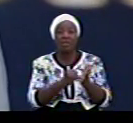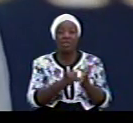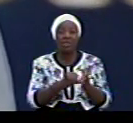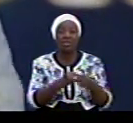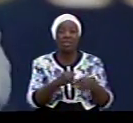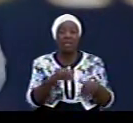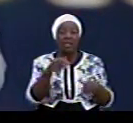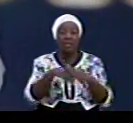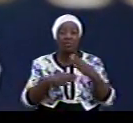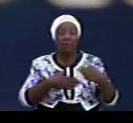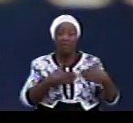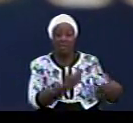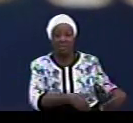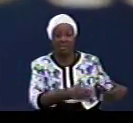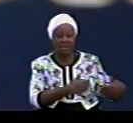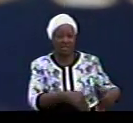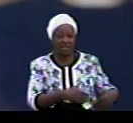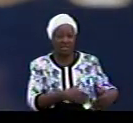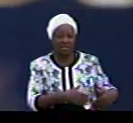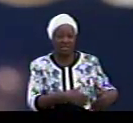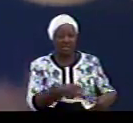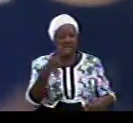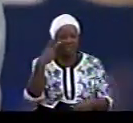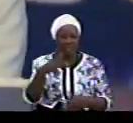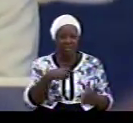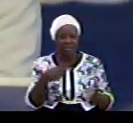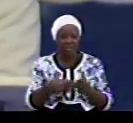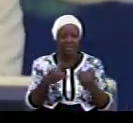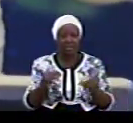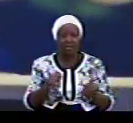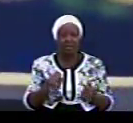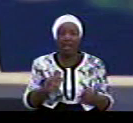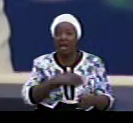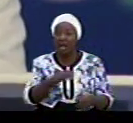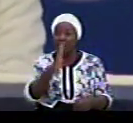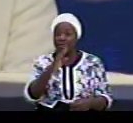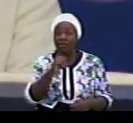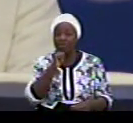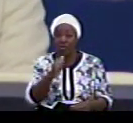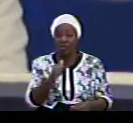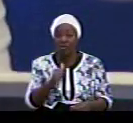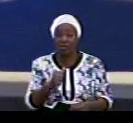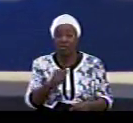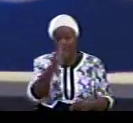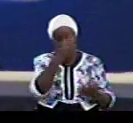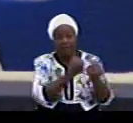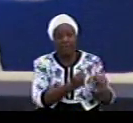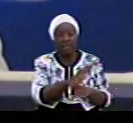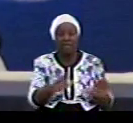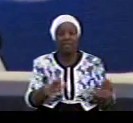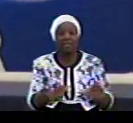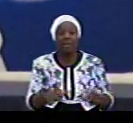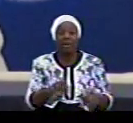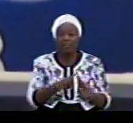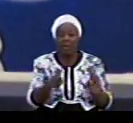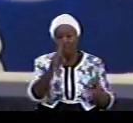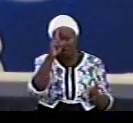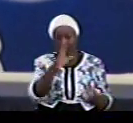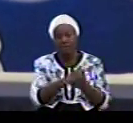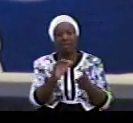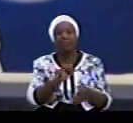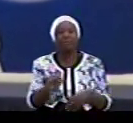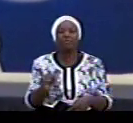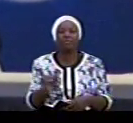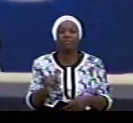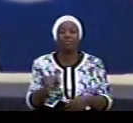my side. Look at this, and be not faithless, but believing. That's what the Lord